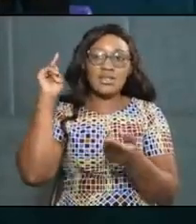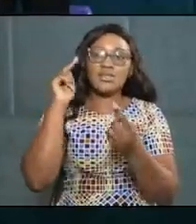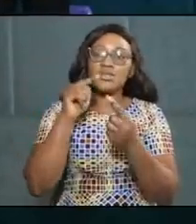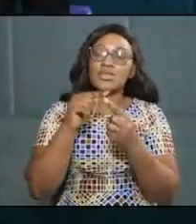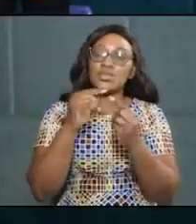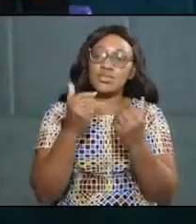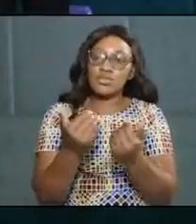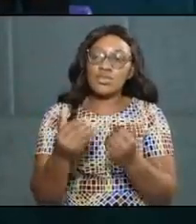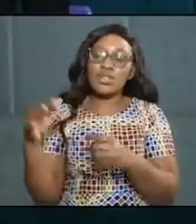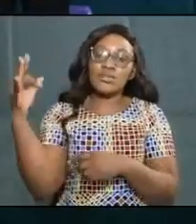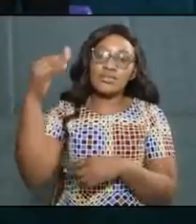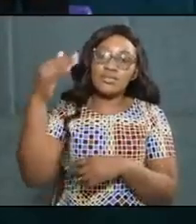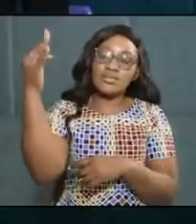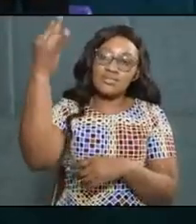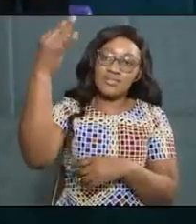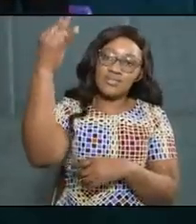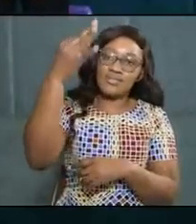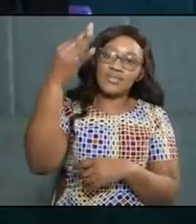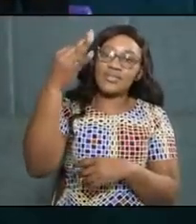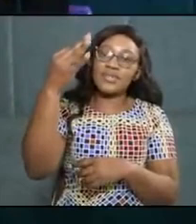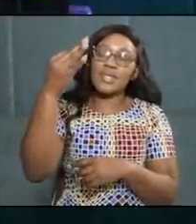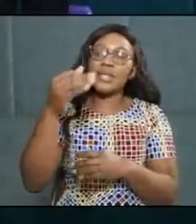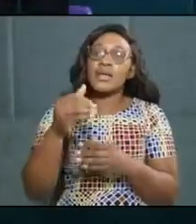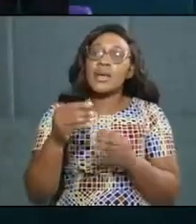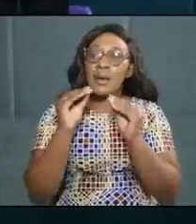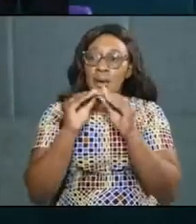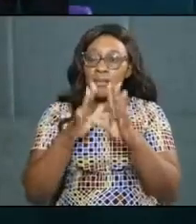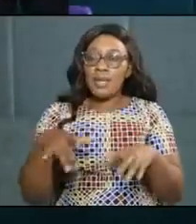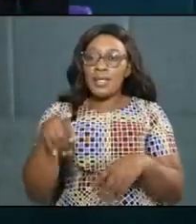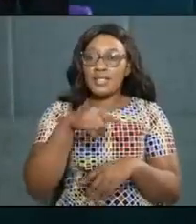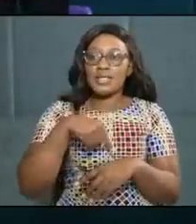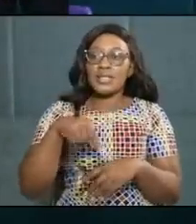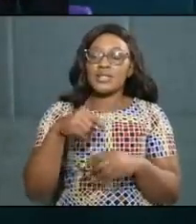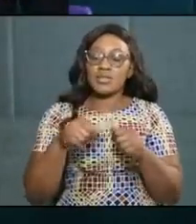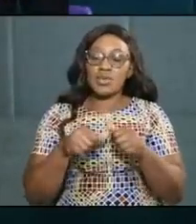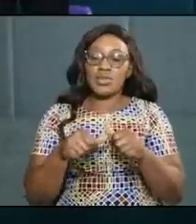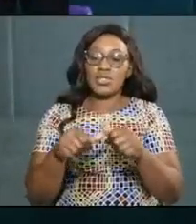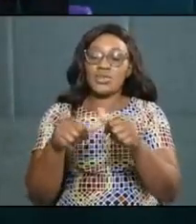Bless us as we continue worshiping in your